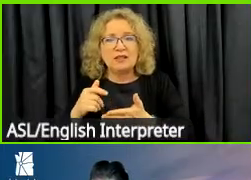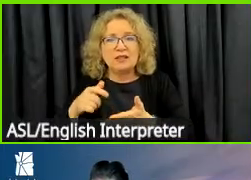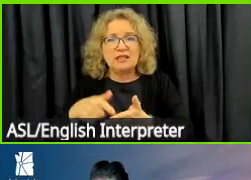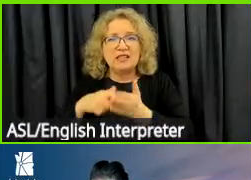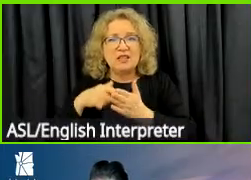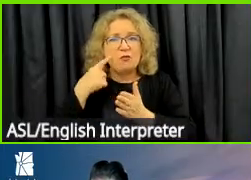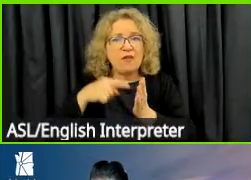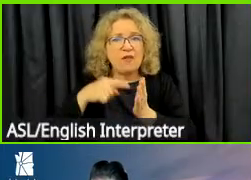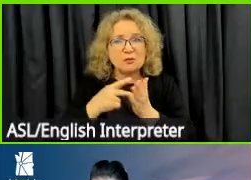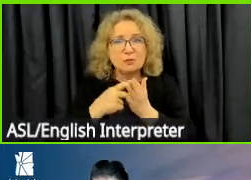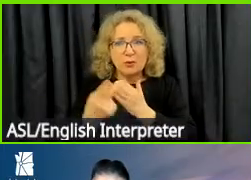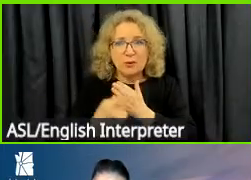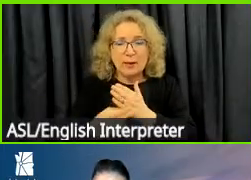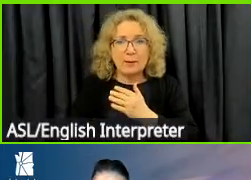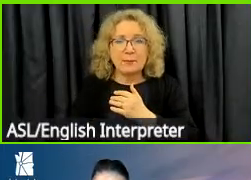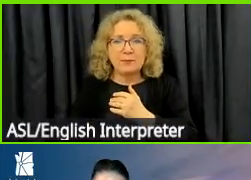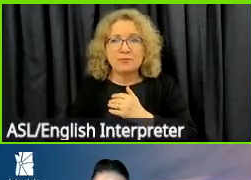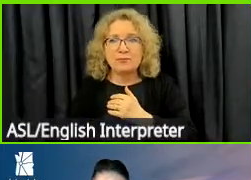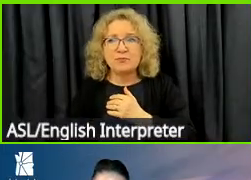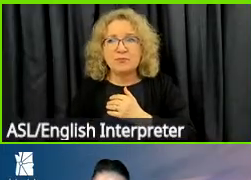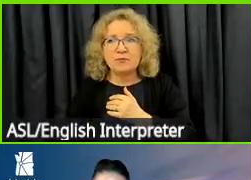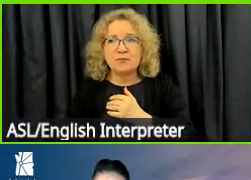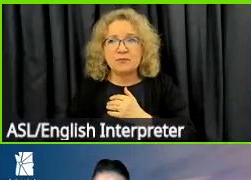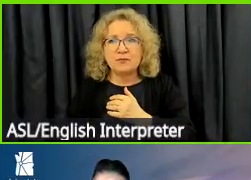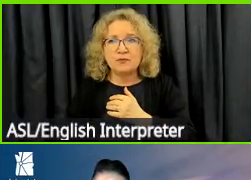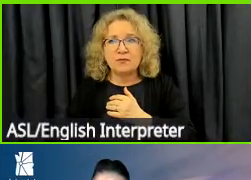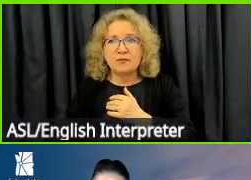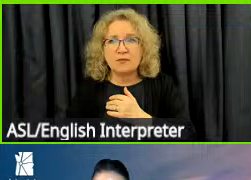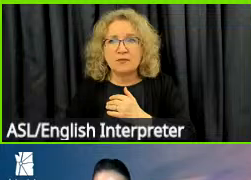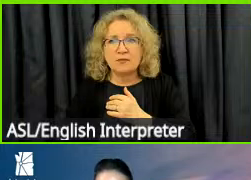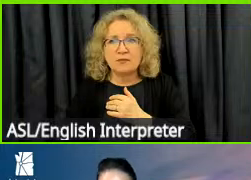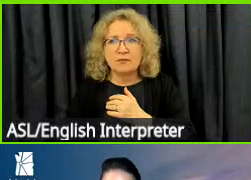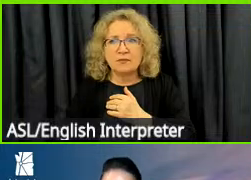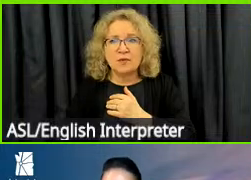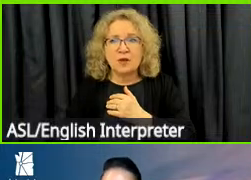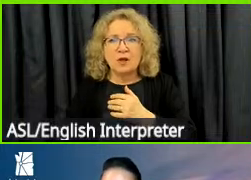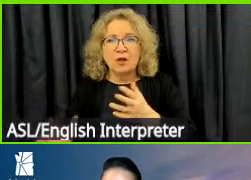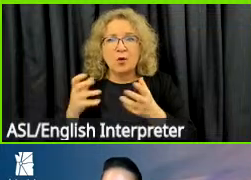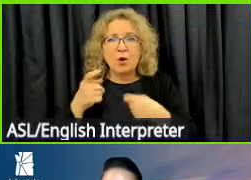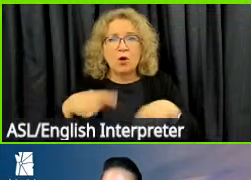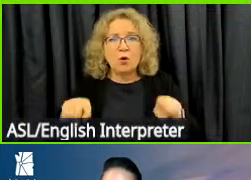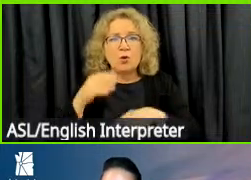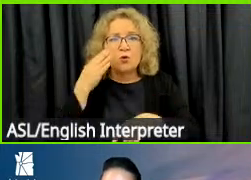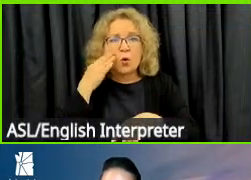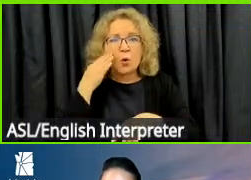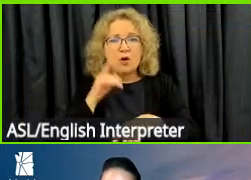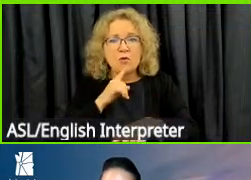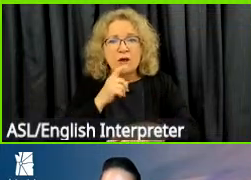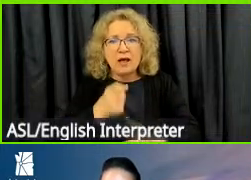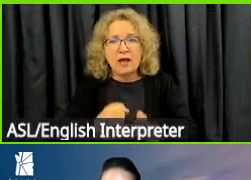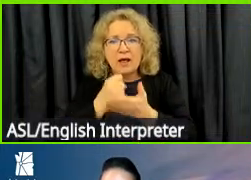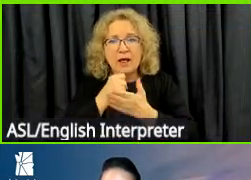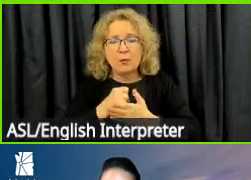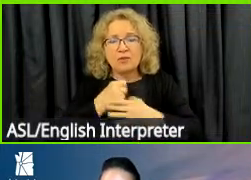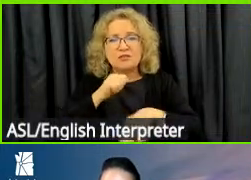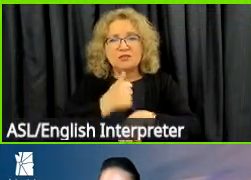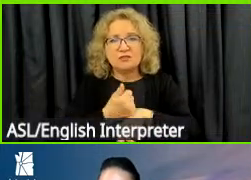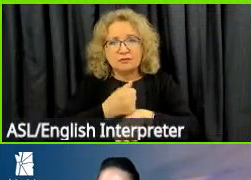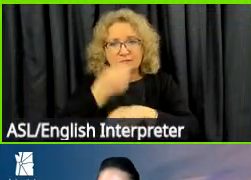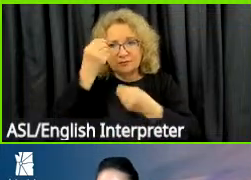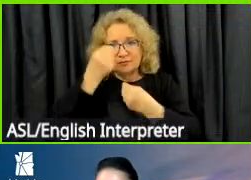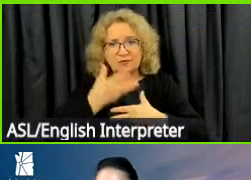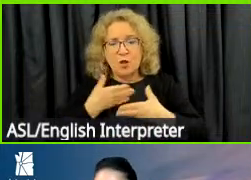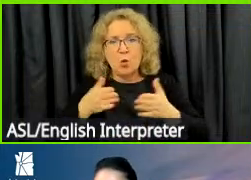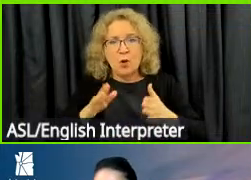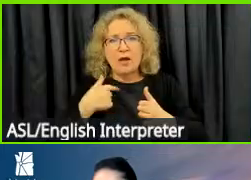program. And I just want you to know that it really has helped shape and form the way we carry forward in